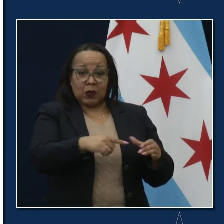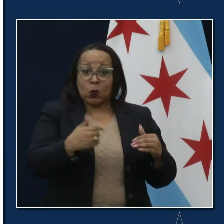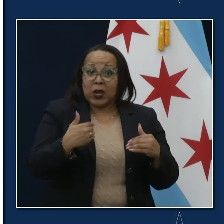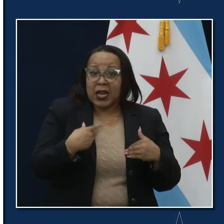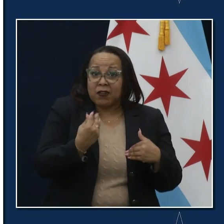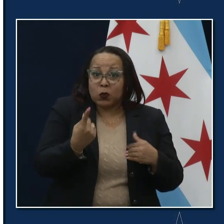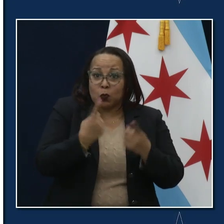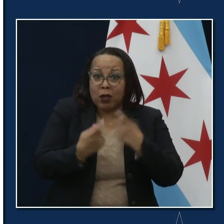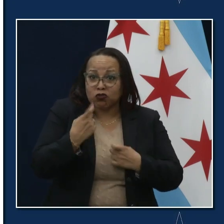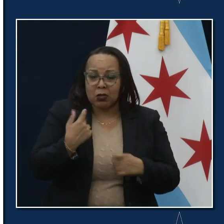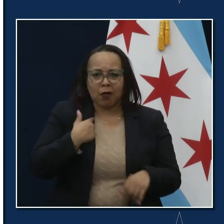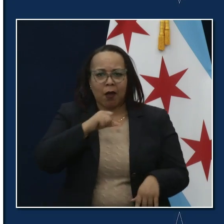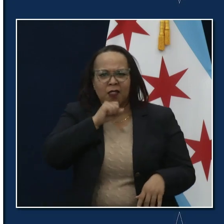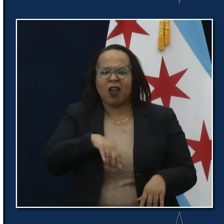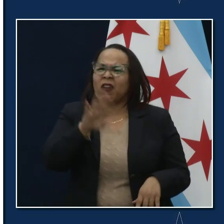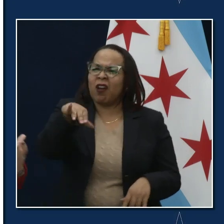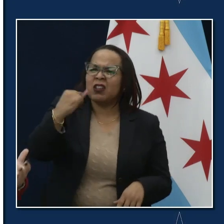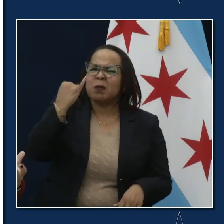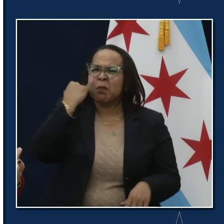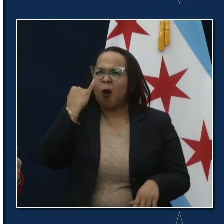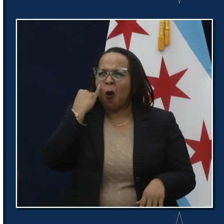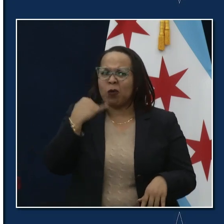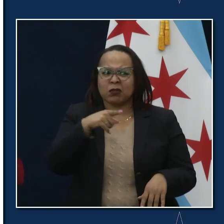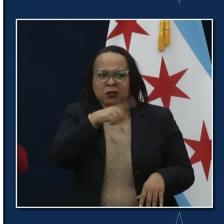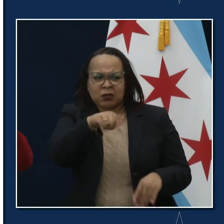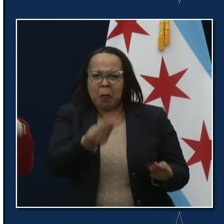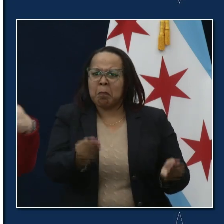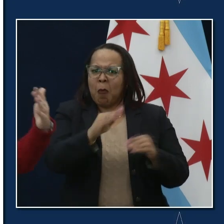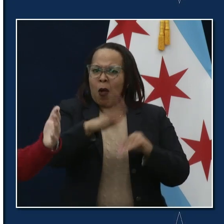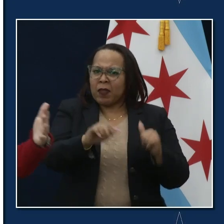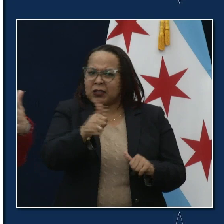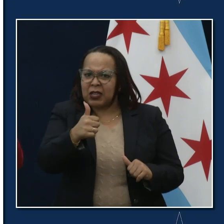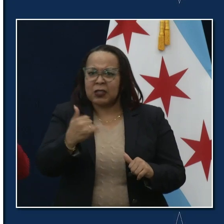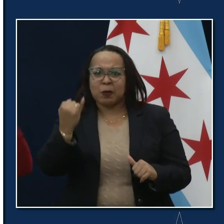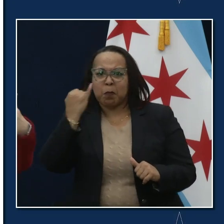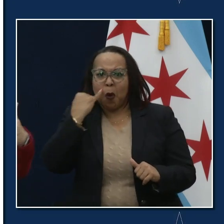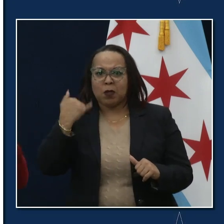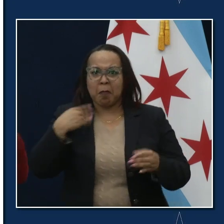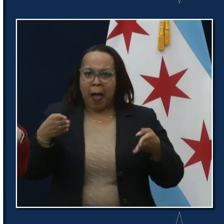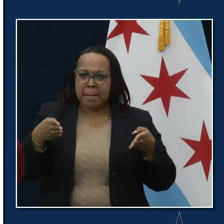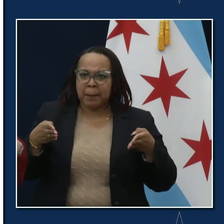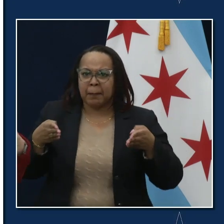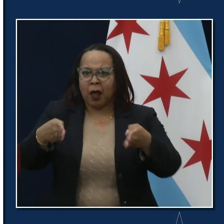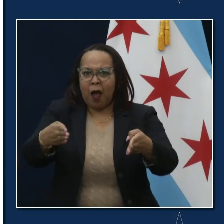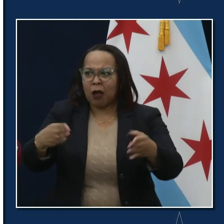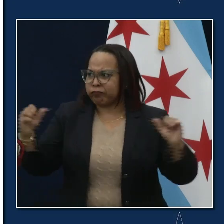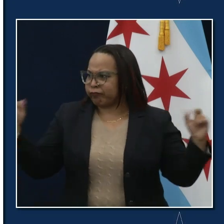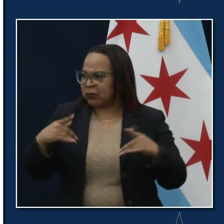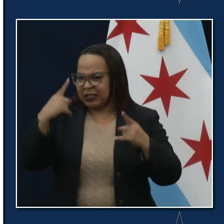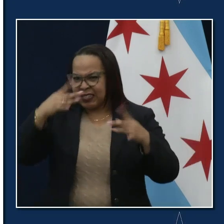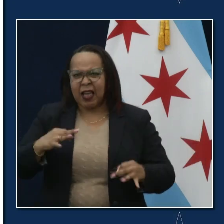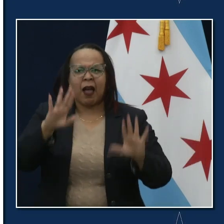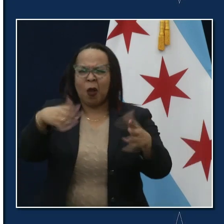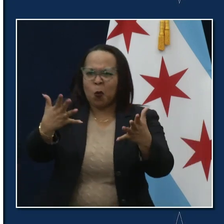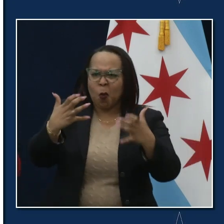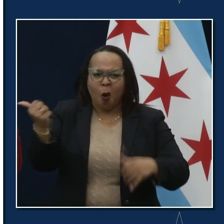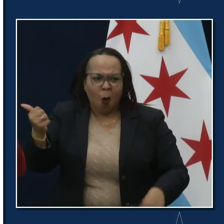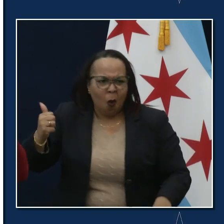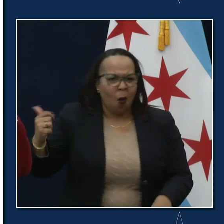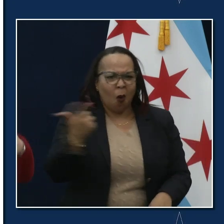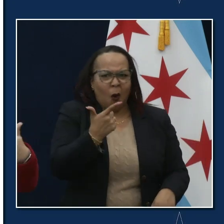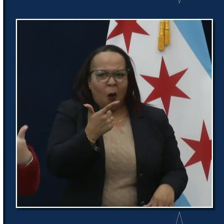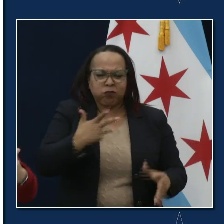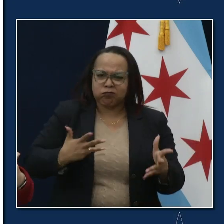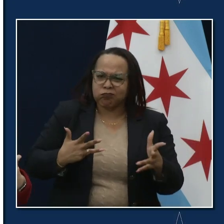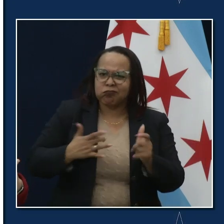few questions, which I've loved. What if I have more than 10 people? What if my block club has gotten together and decided we want to get everybody